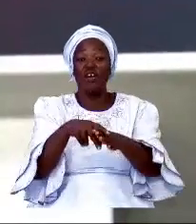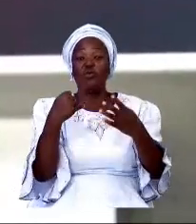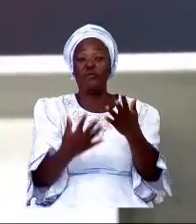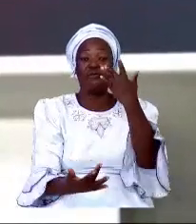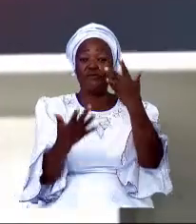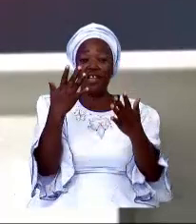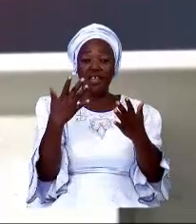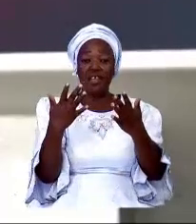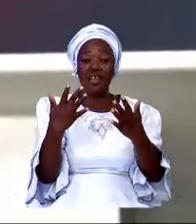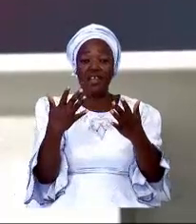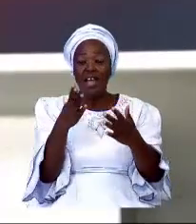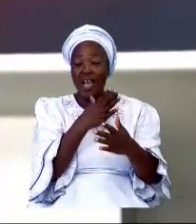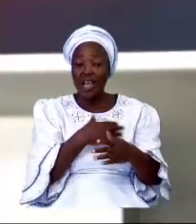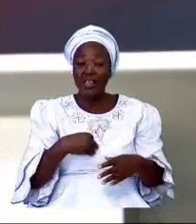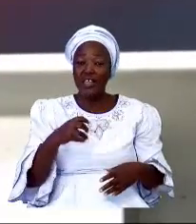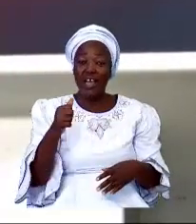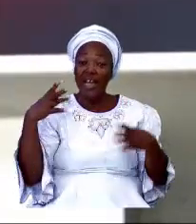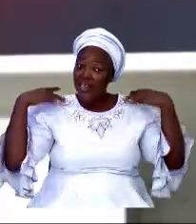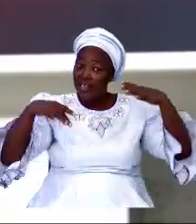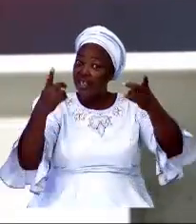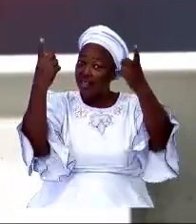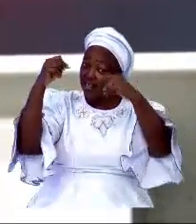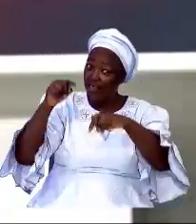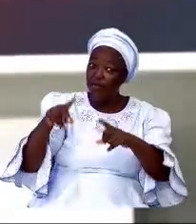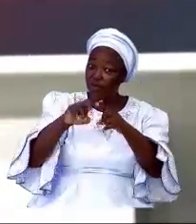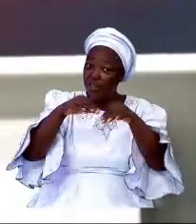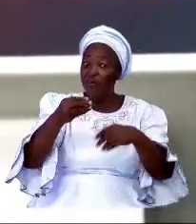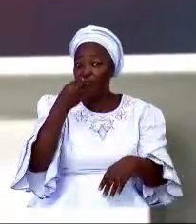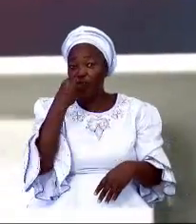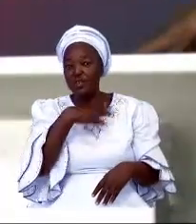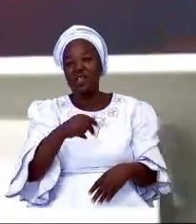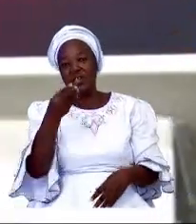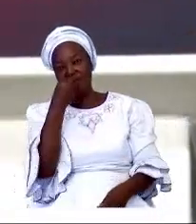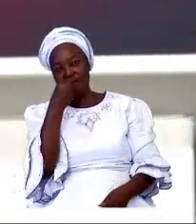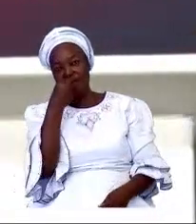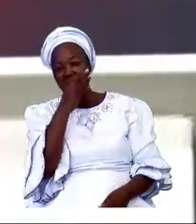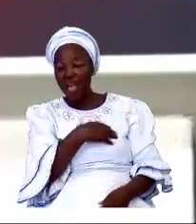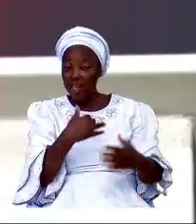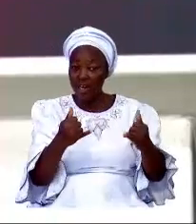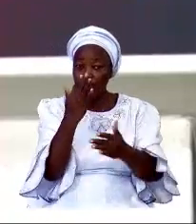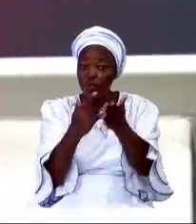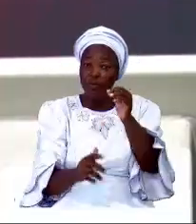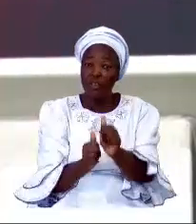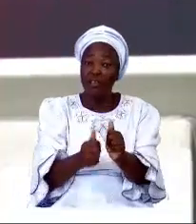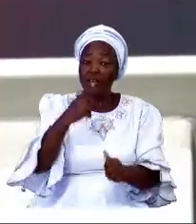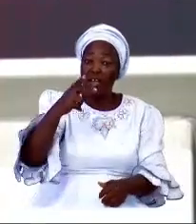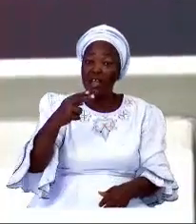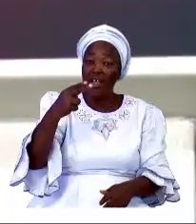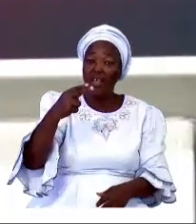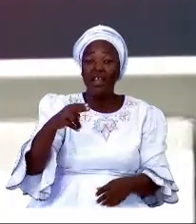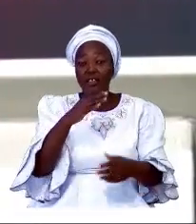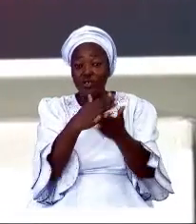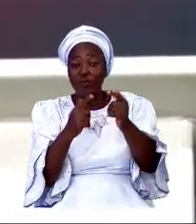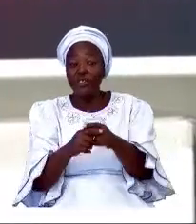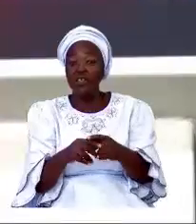horses of fire. An angel had come to give him food. He ate.